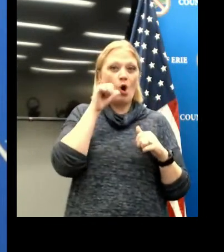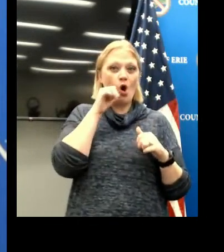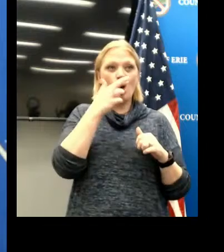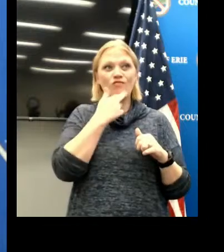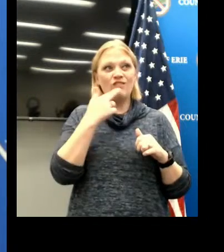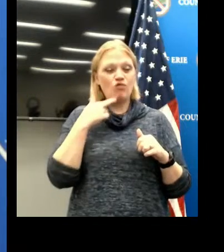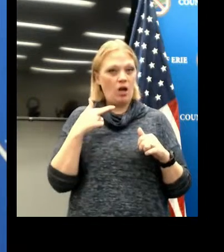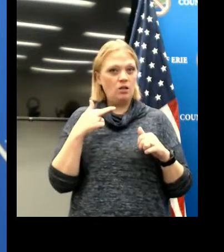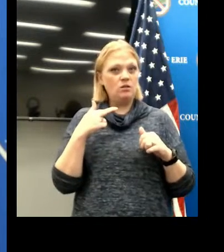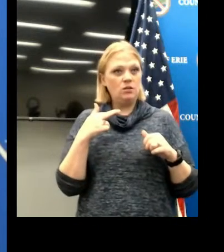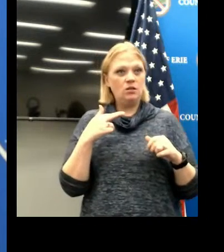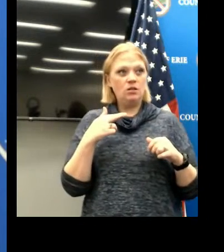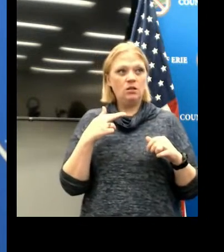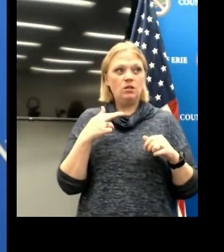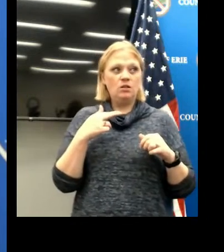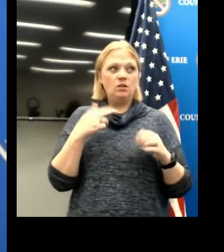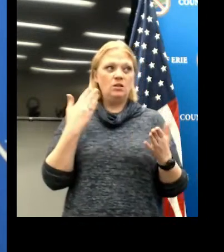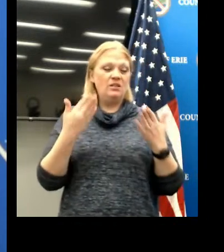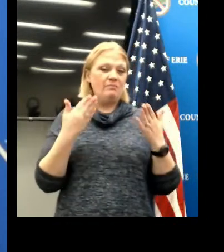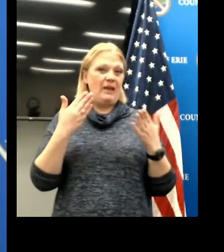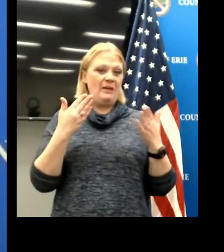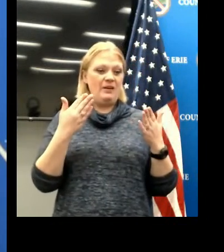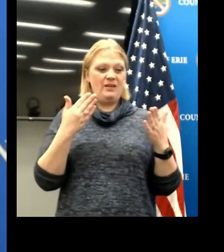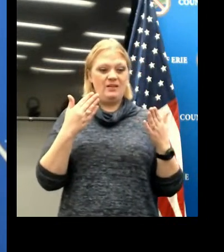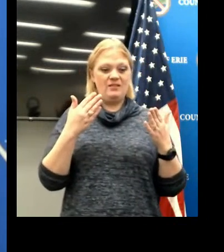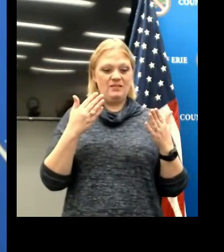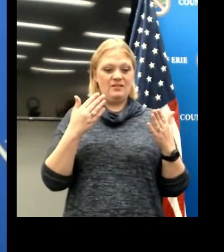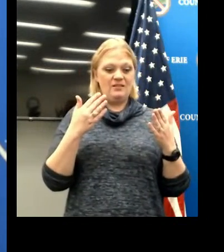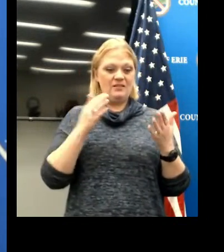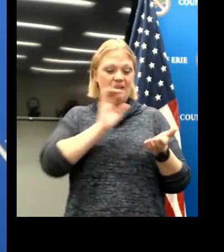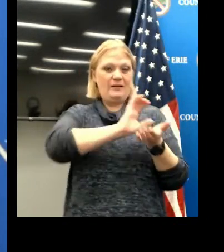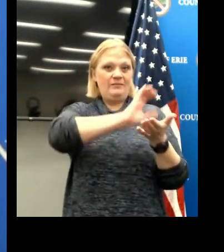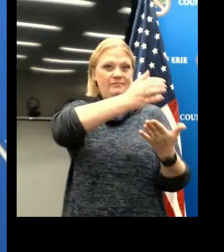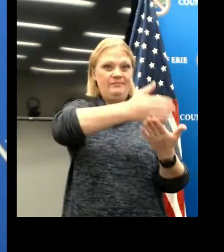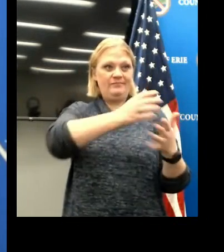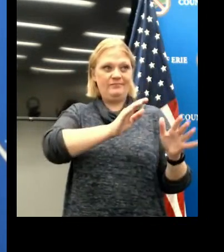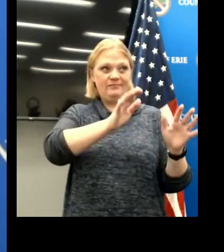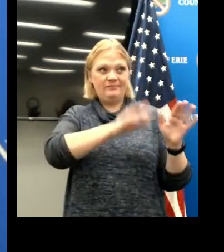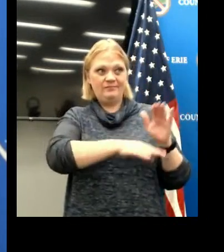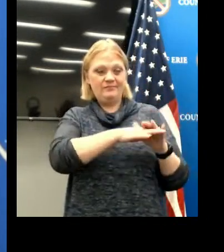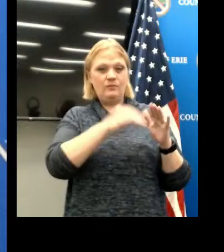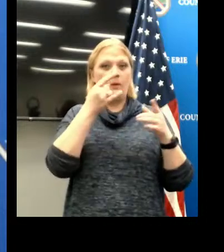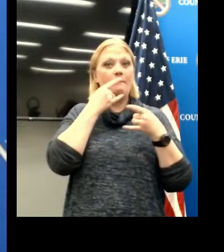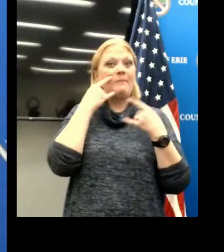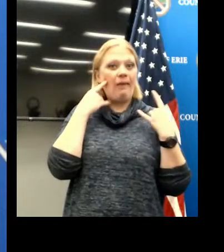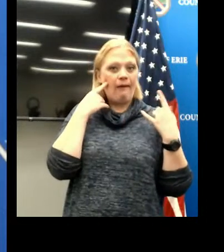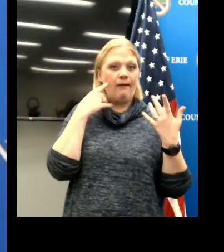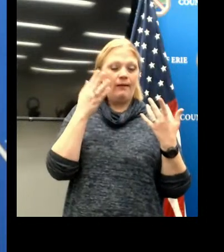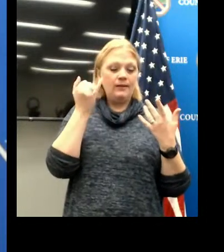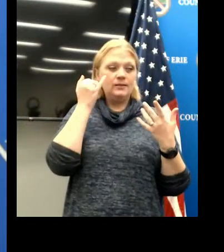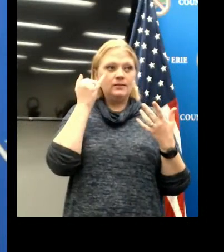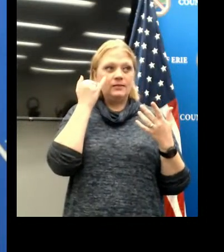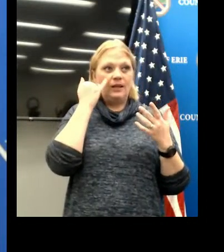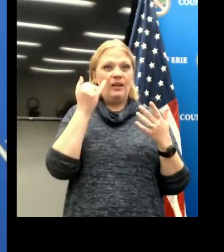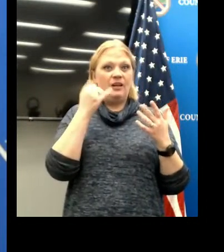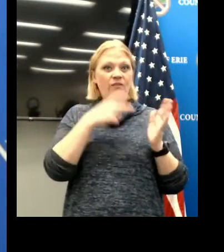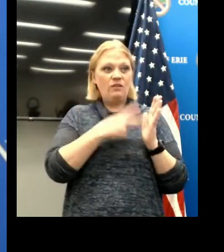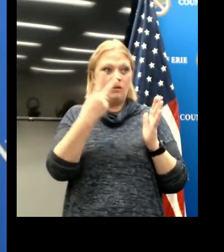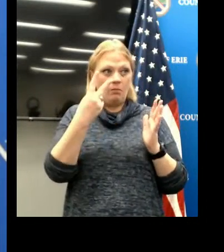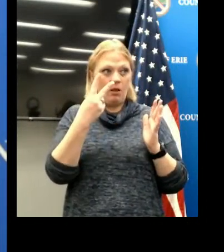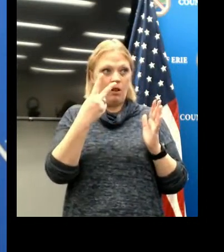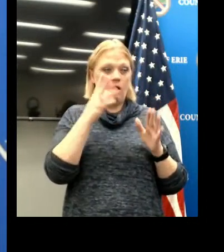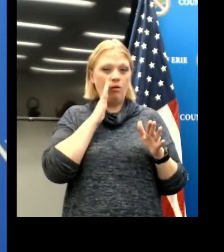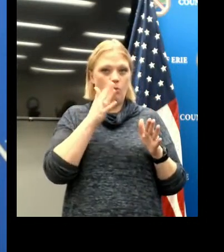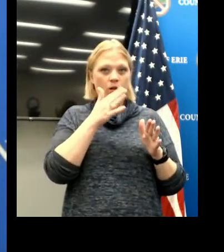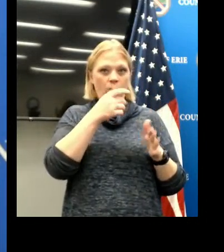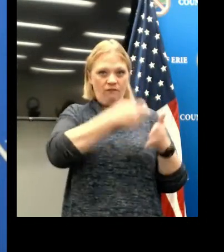restaurant, it is maybe a capacity issue or masking. If it's a repeat offender, of course, they'll be fined. If it's not a repeat offender, they will